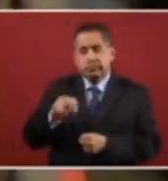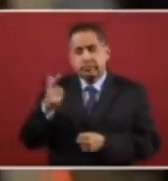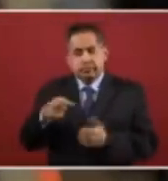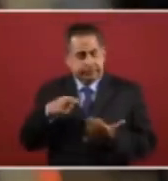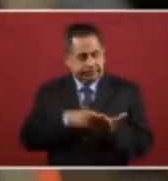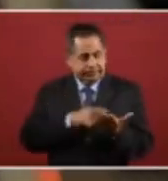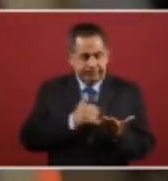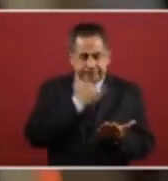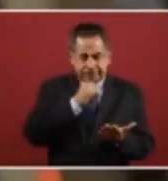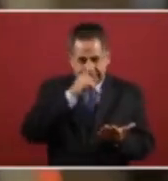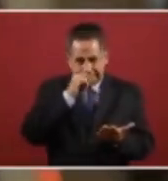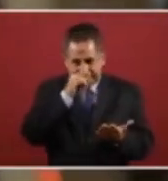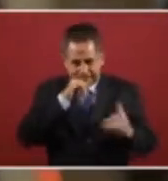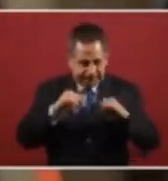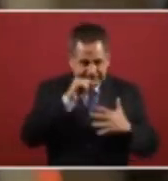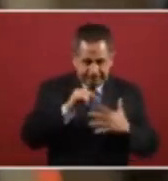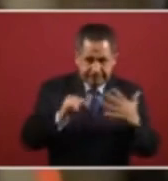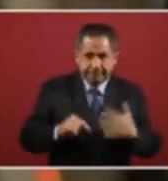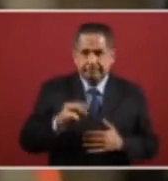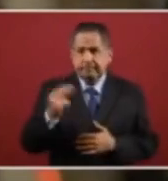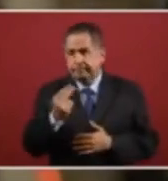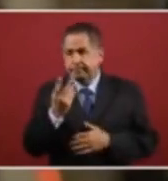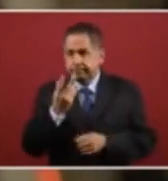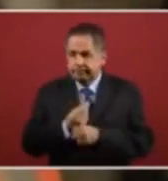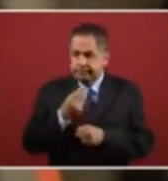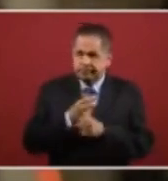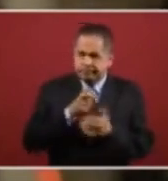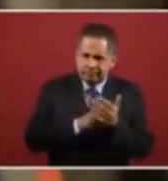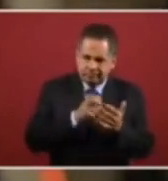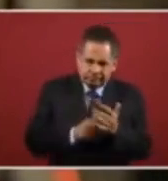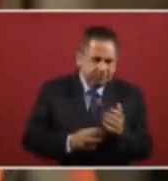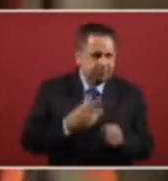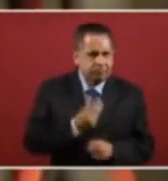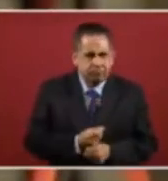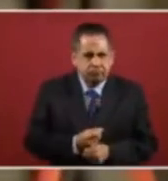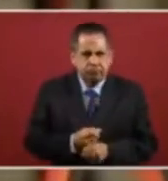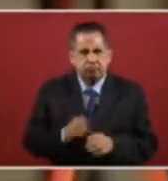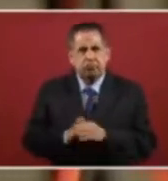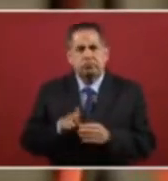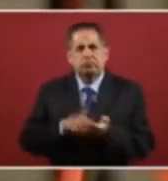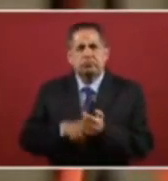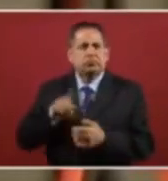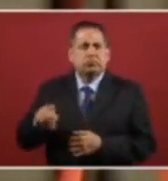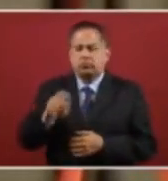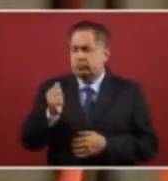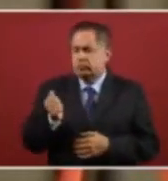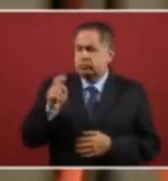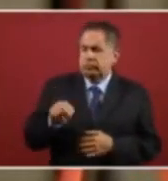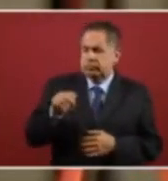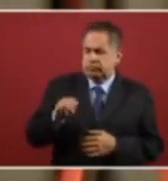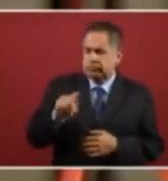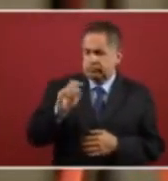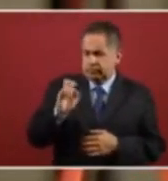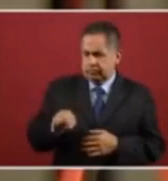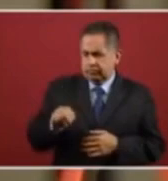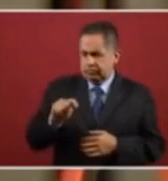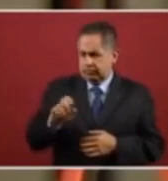director of PEMEX said there was some deficiency and that it was necessary to actualize it. And that